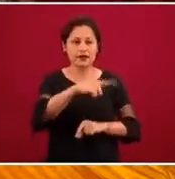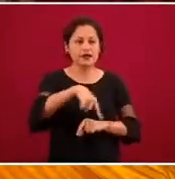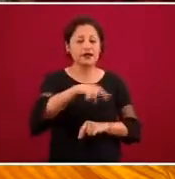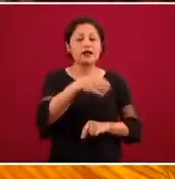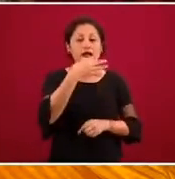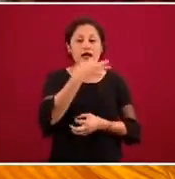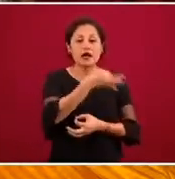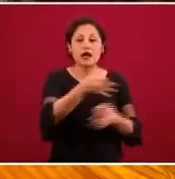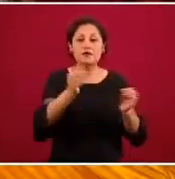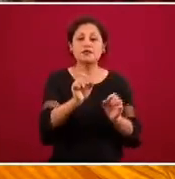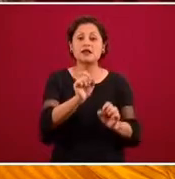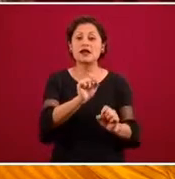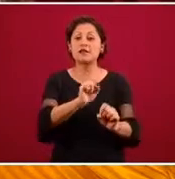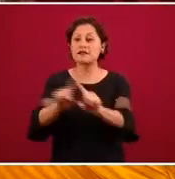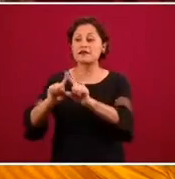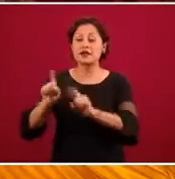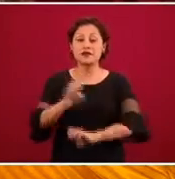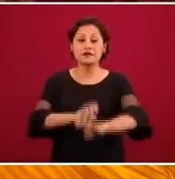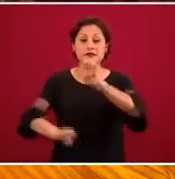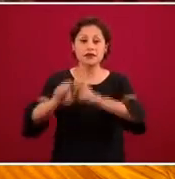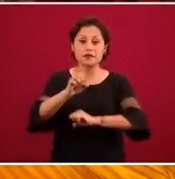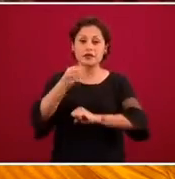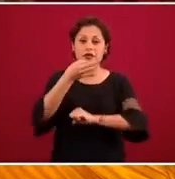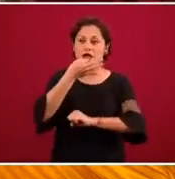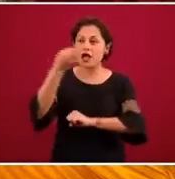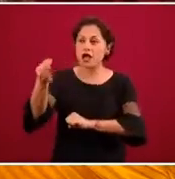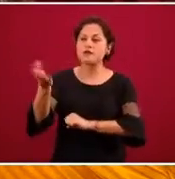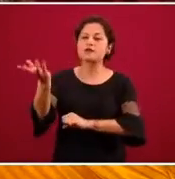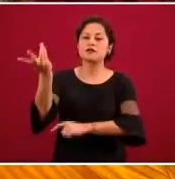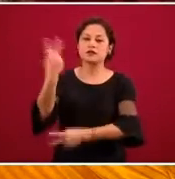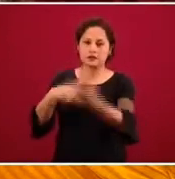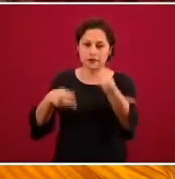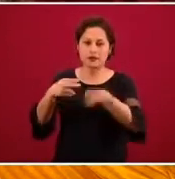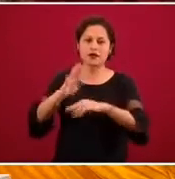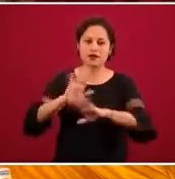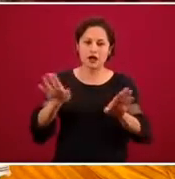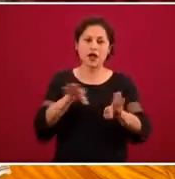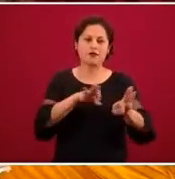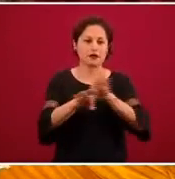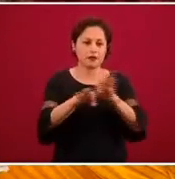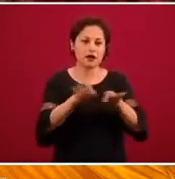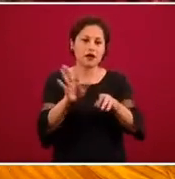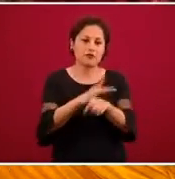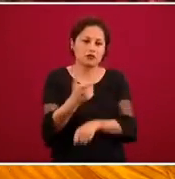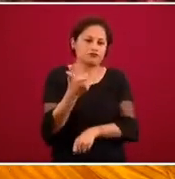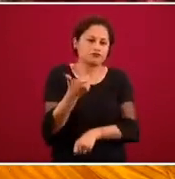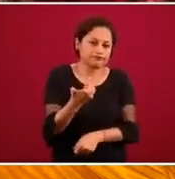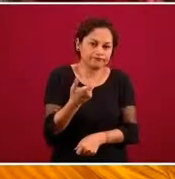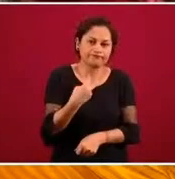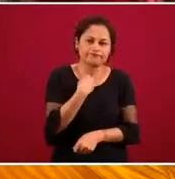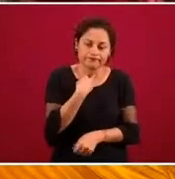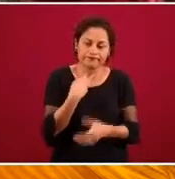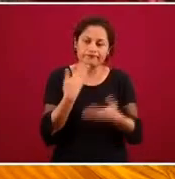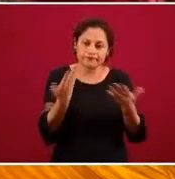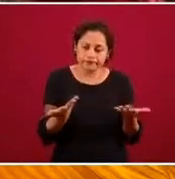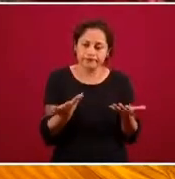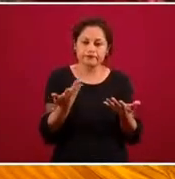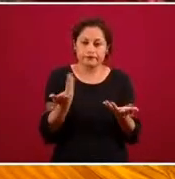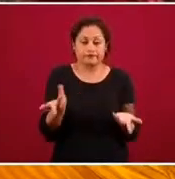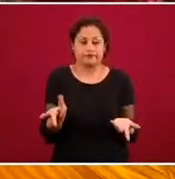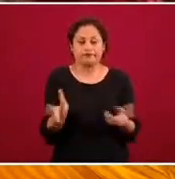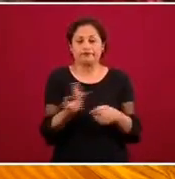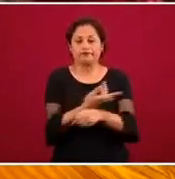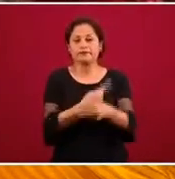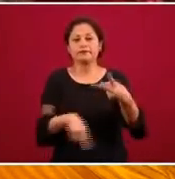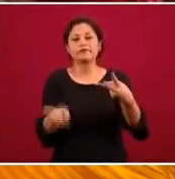We saw a slight increase in mobility today. We heard about some companies bringing their workers